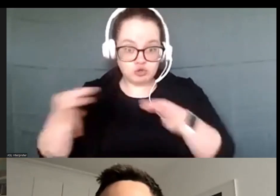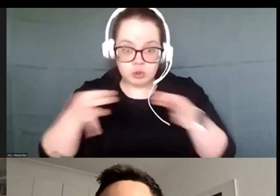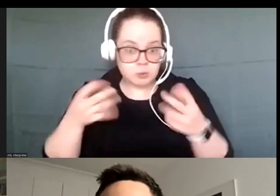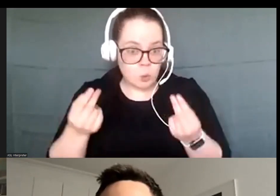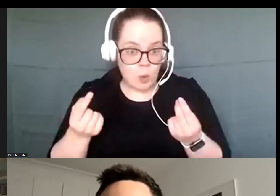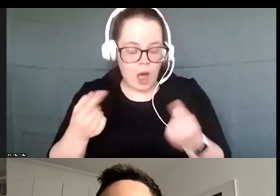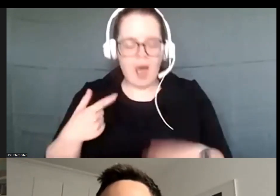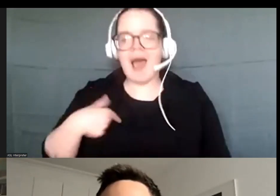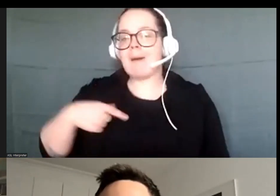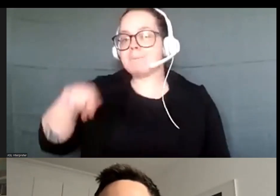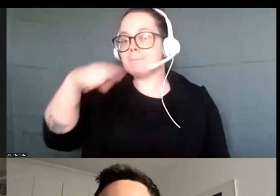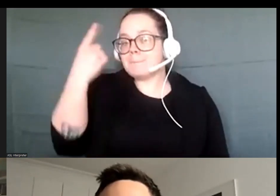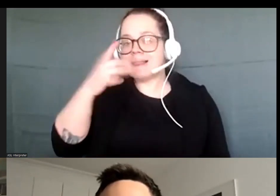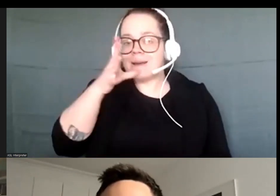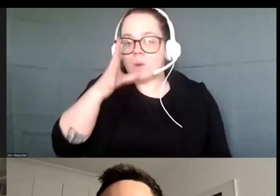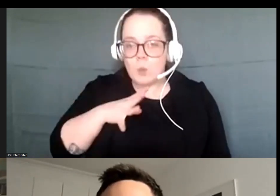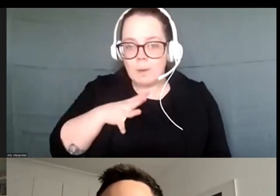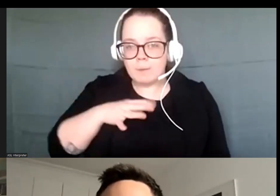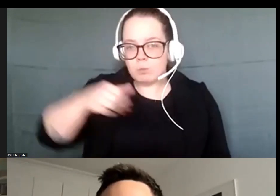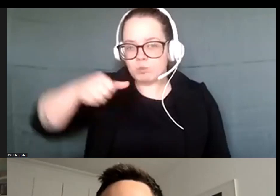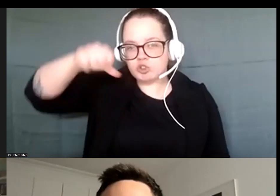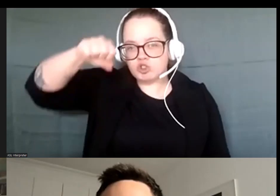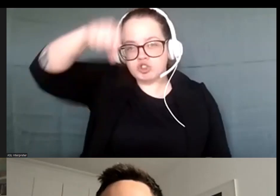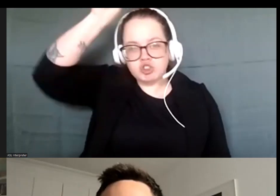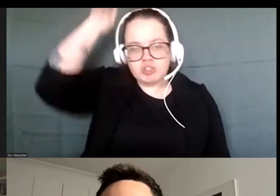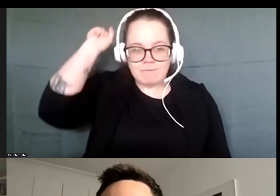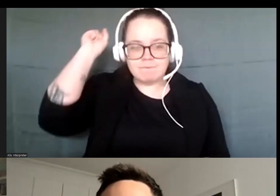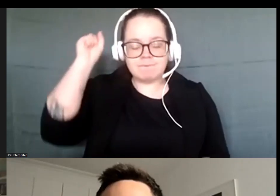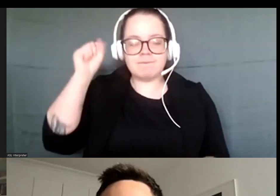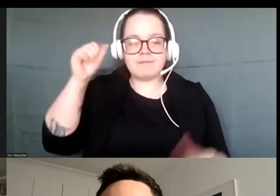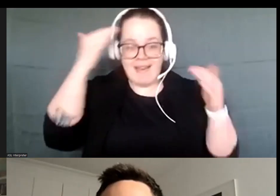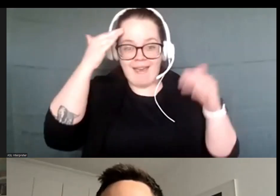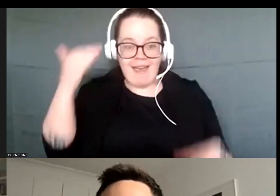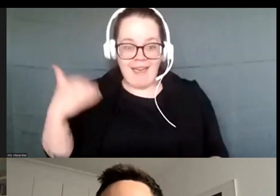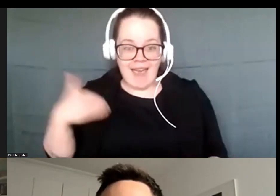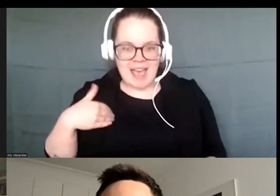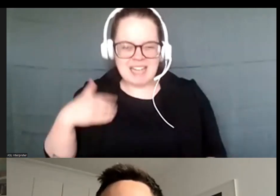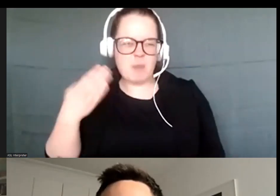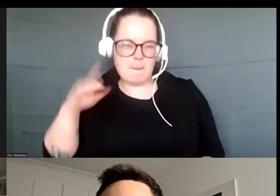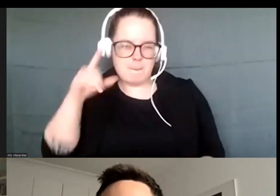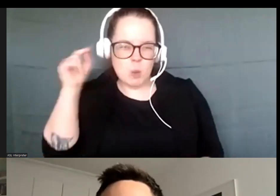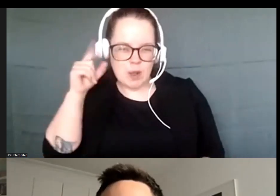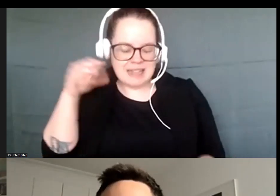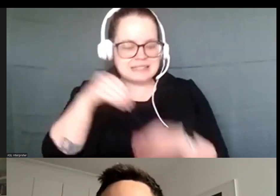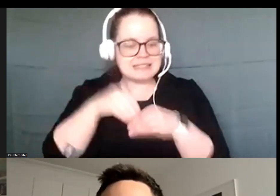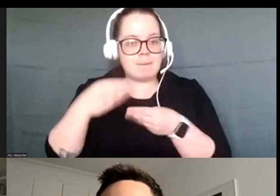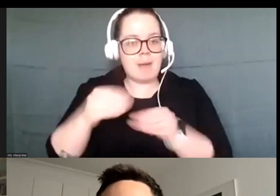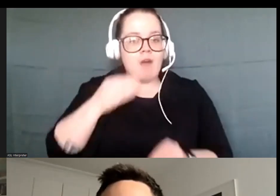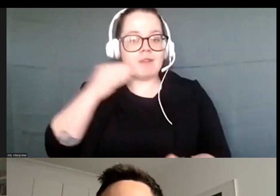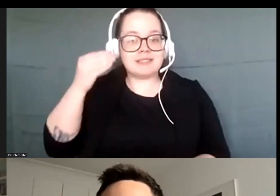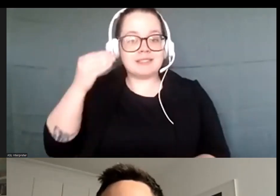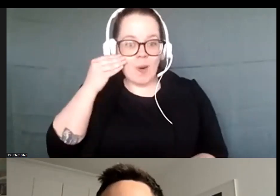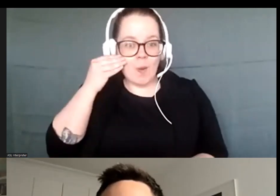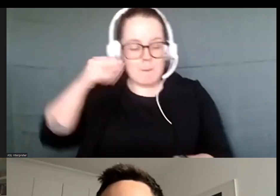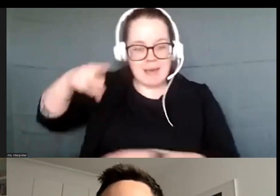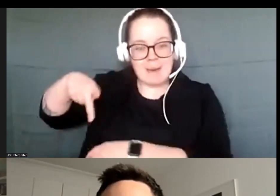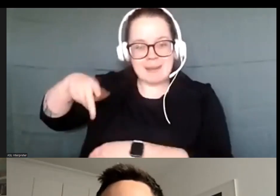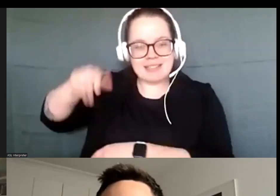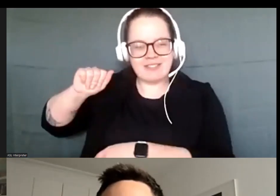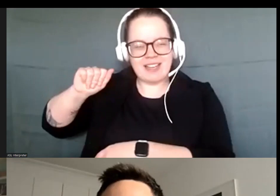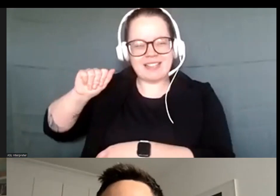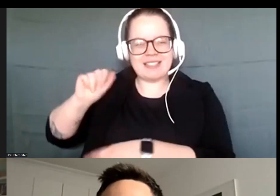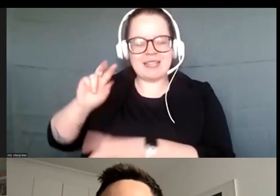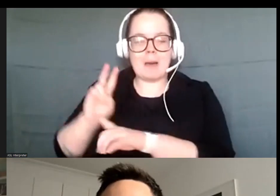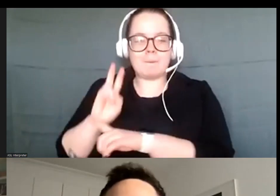head and blue glasses, and I'm in my office at home in Lehigh Valley, Pennsylvania, and black shirt.